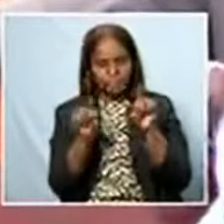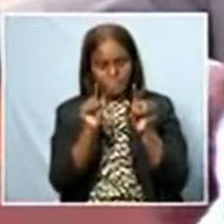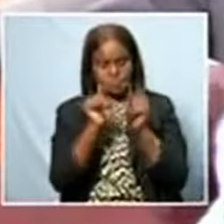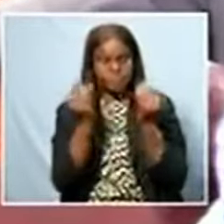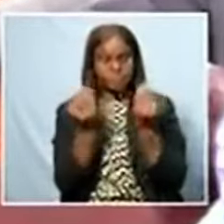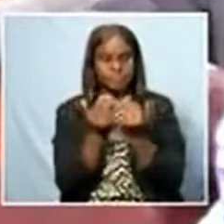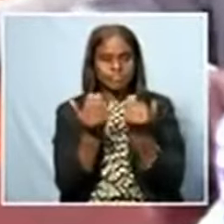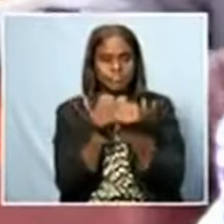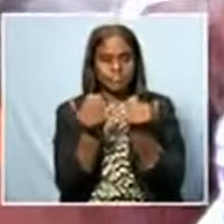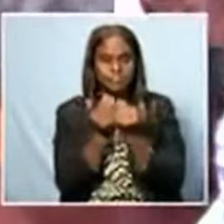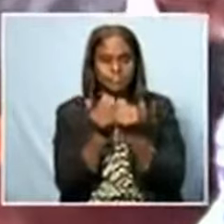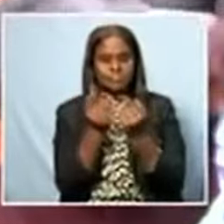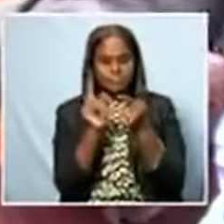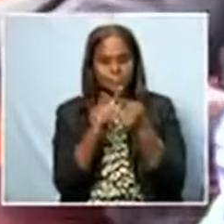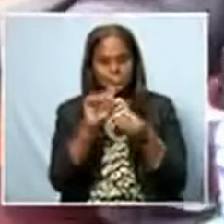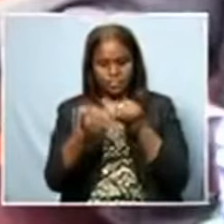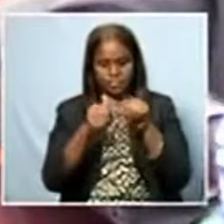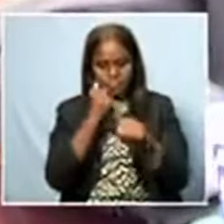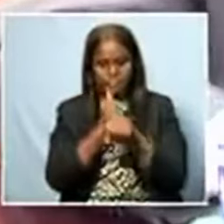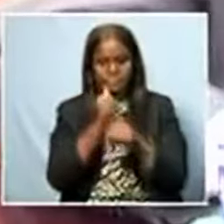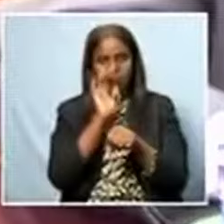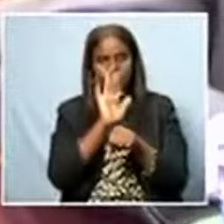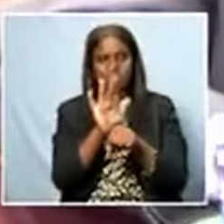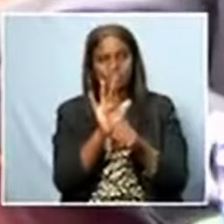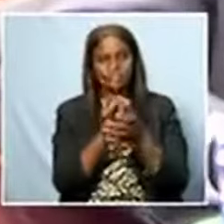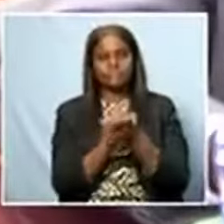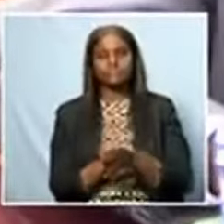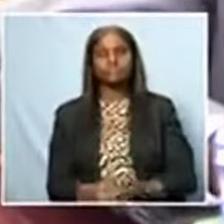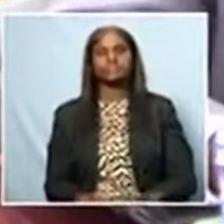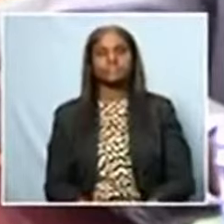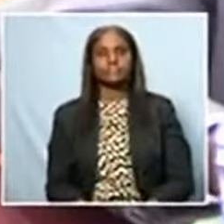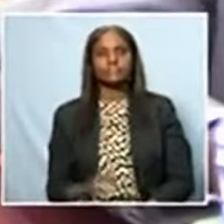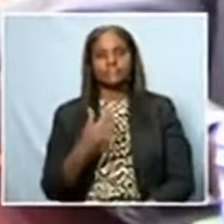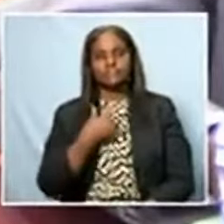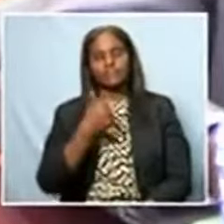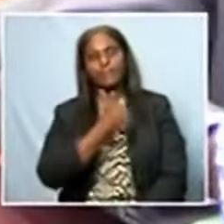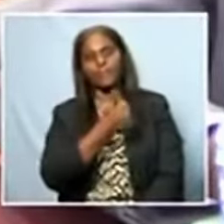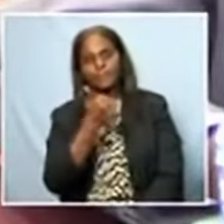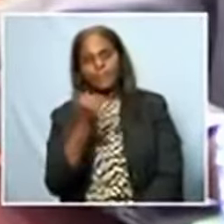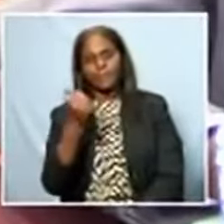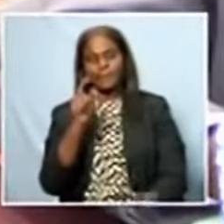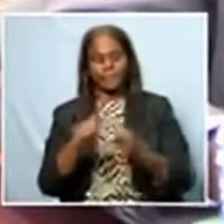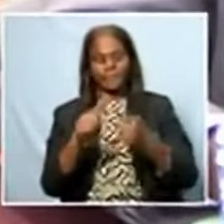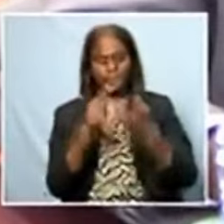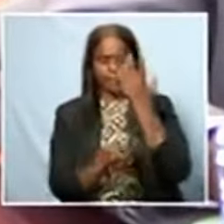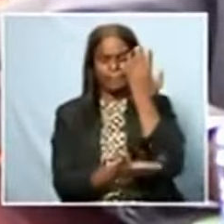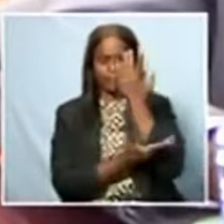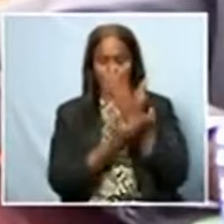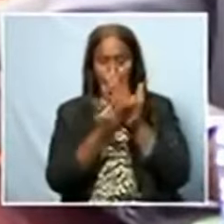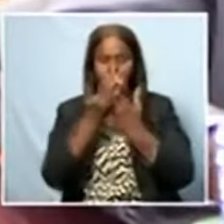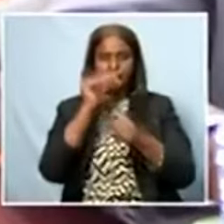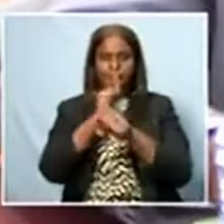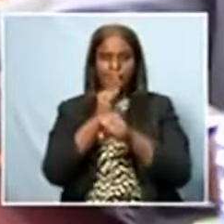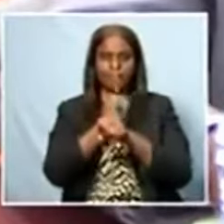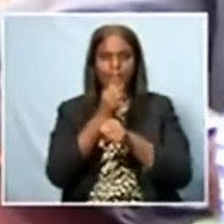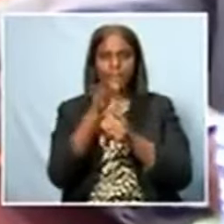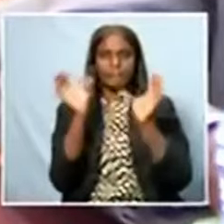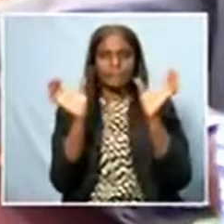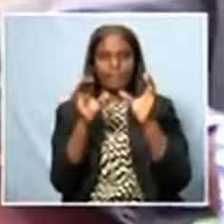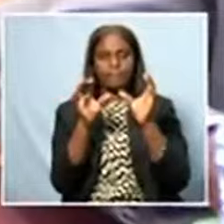to establish. The other aspect is to enhance the mandate of the council.